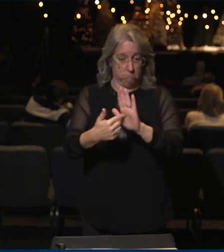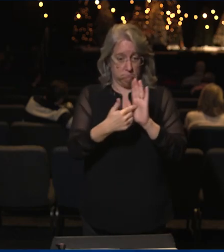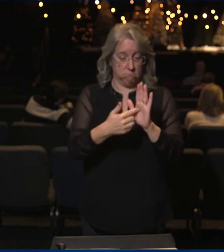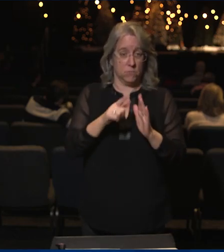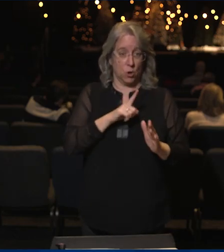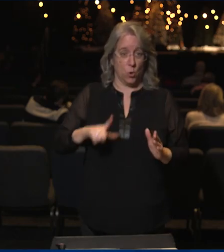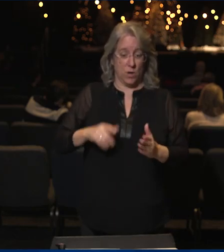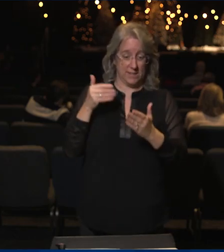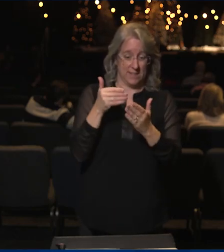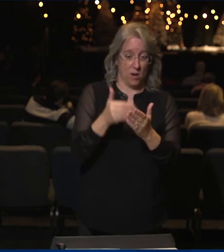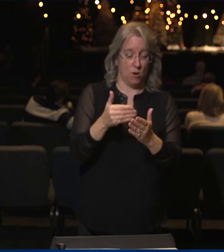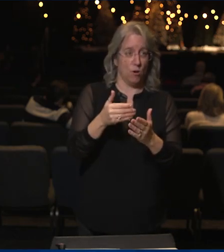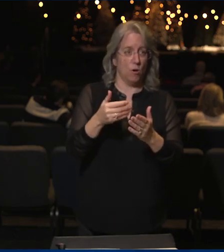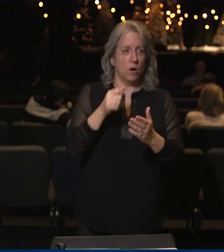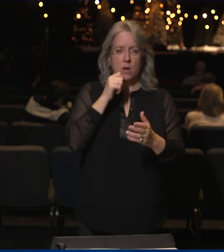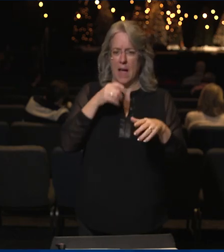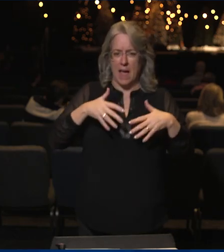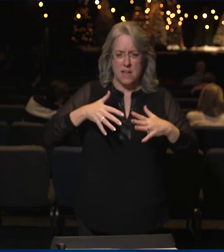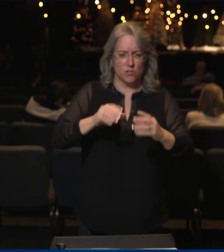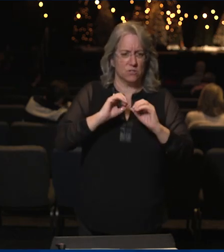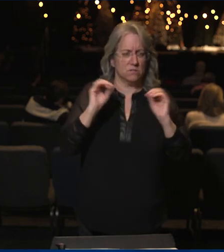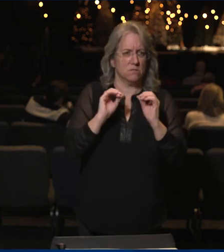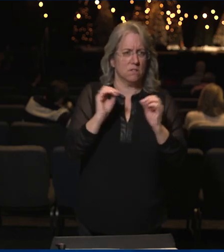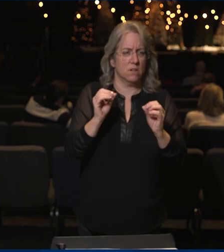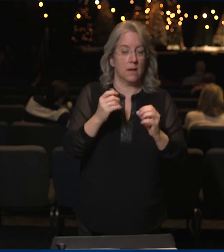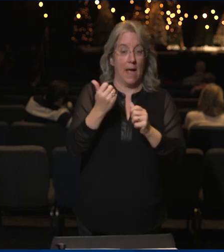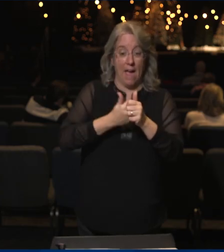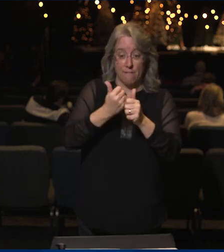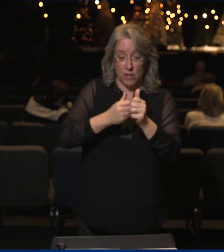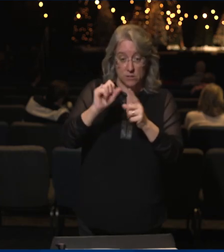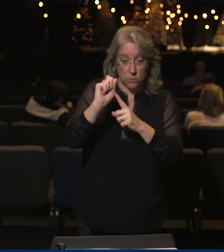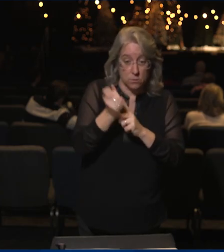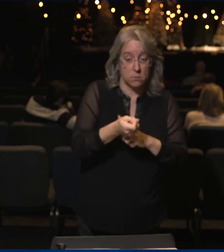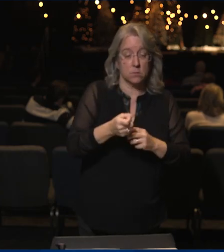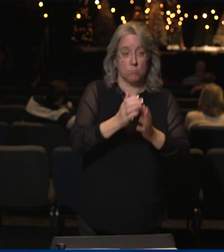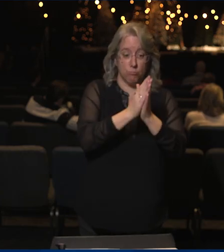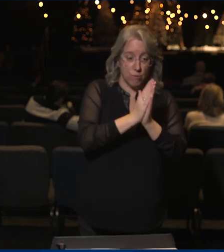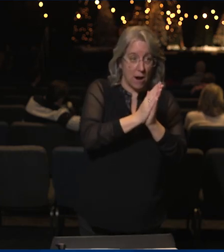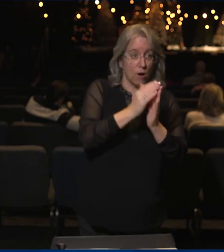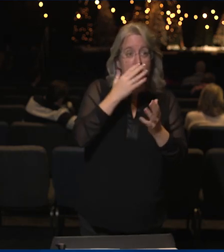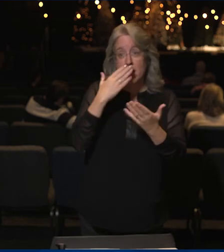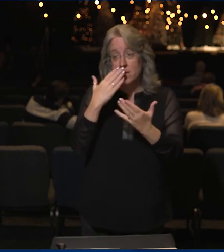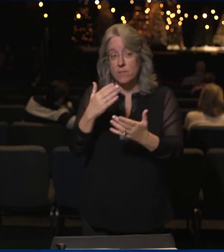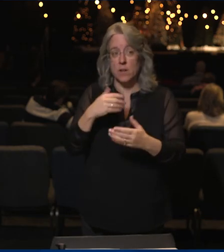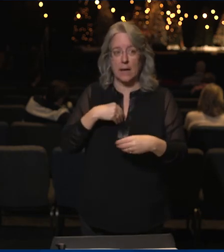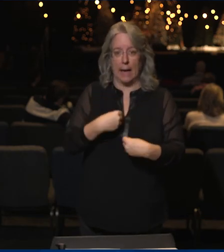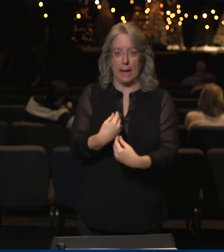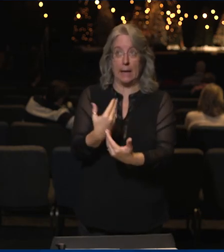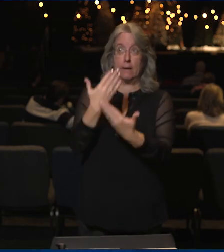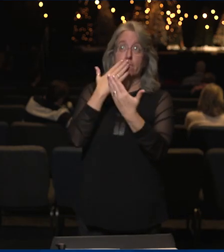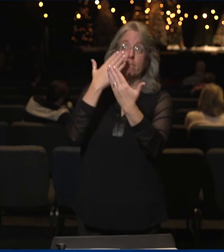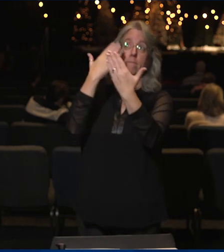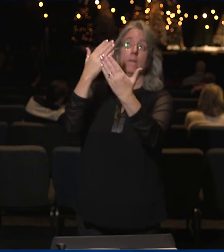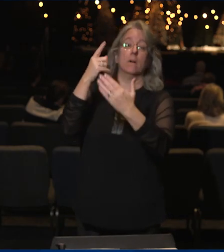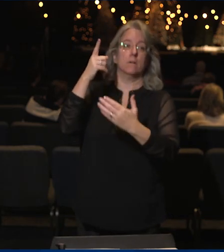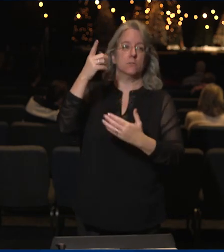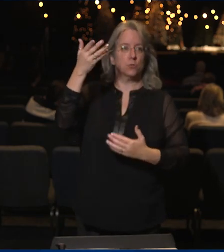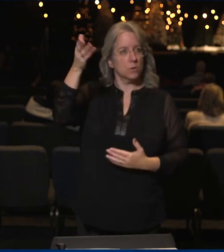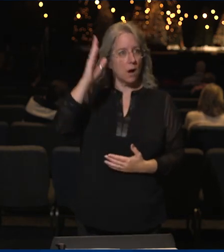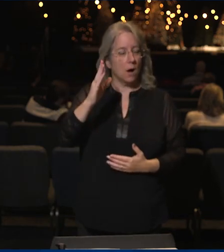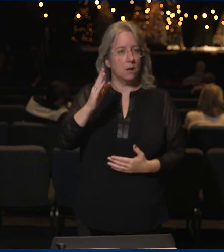but in every situation, by prayer and petition with thanksgiving, present your request to God, and the peace of God, which transcends